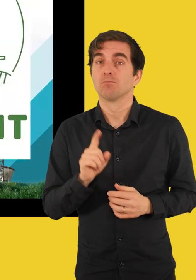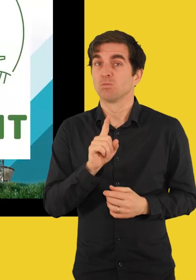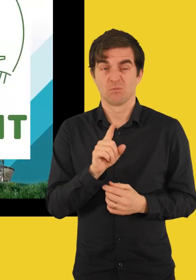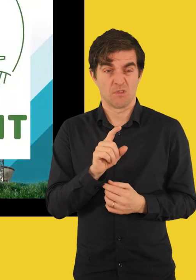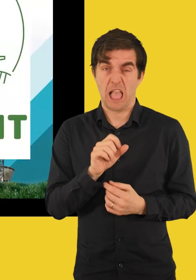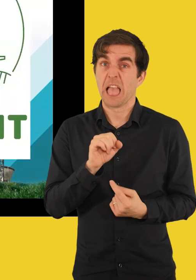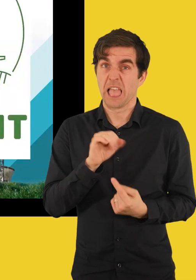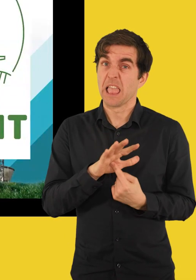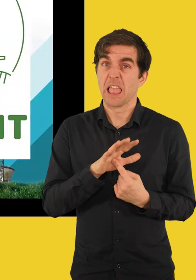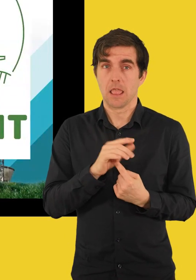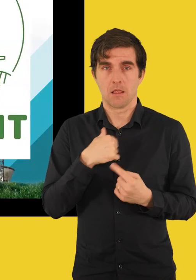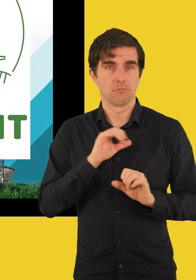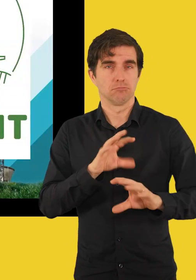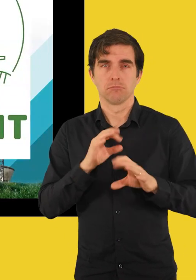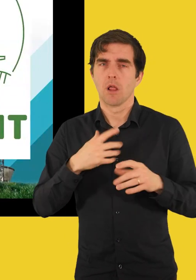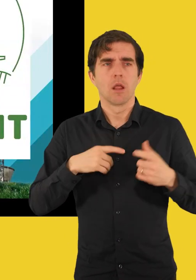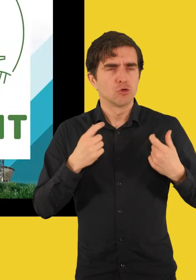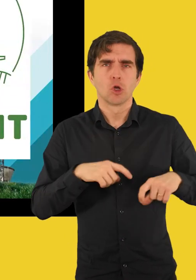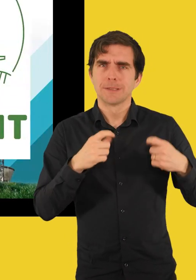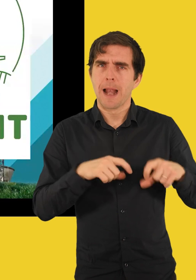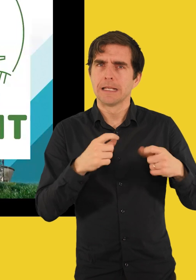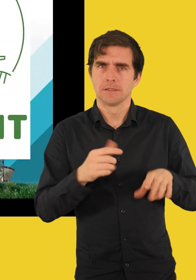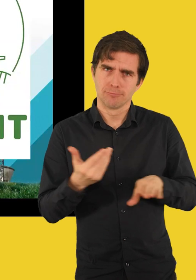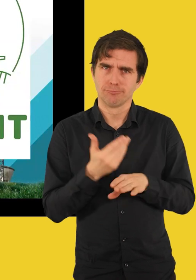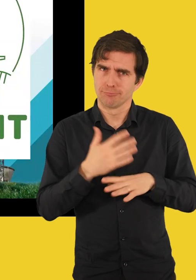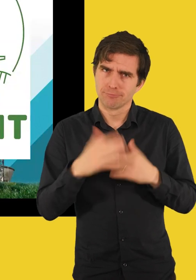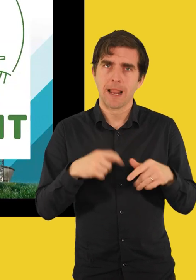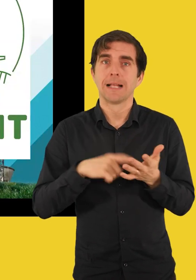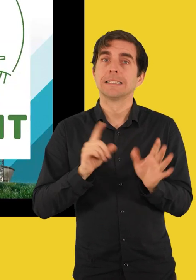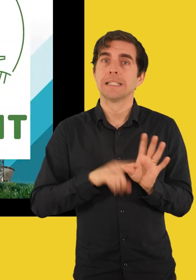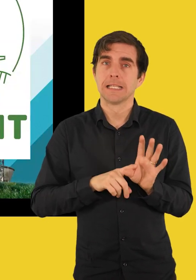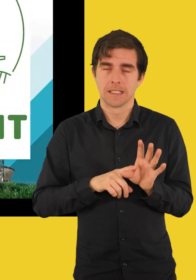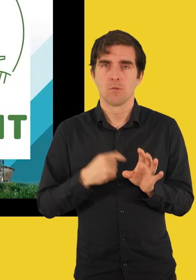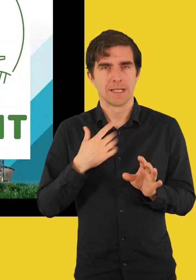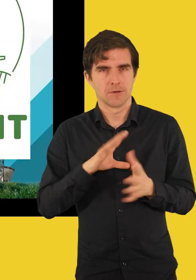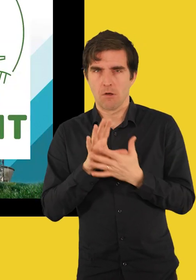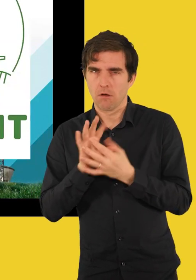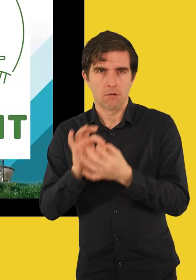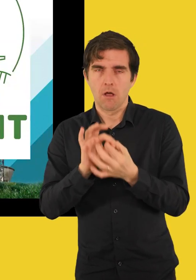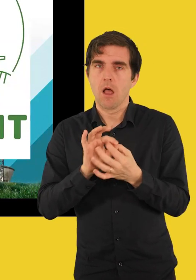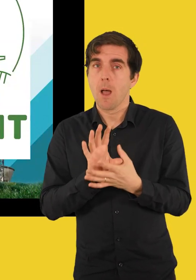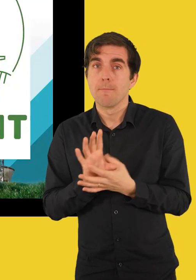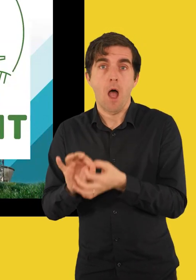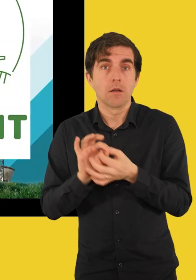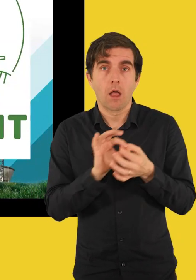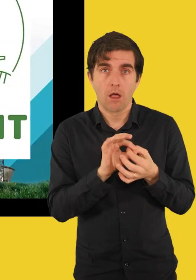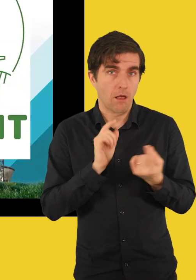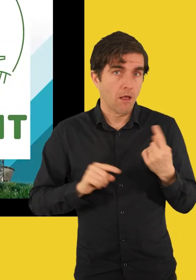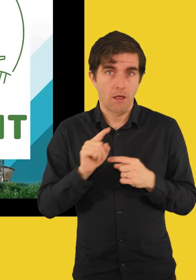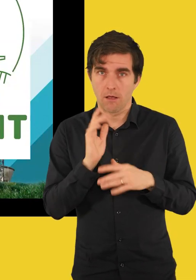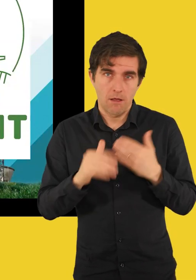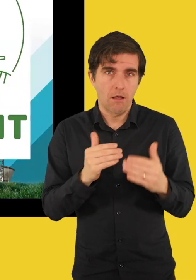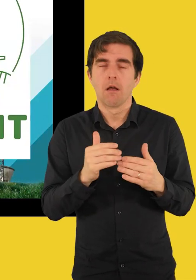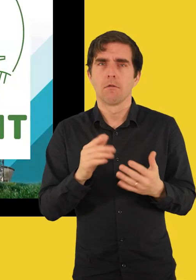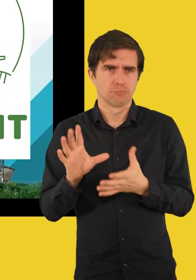So one of the key aspects, as I've said, to our sustainability work across the city is the extent to which we need to work in partnership with others. And